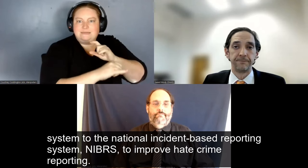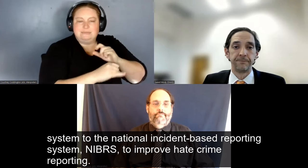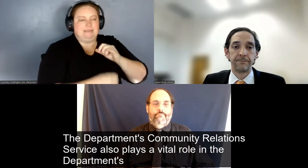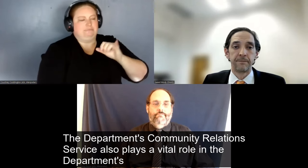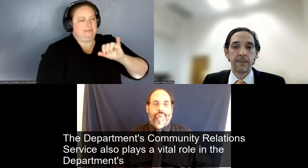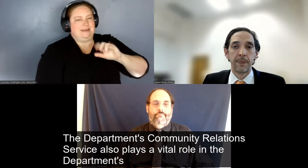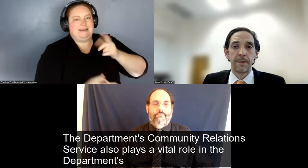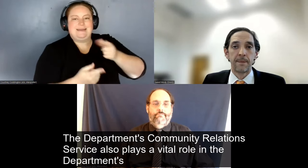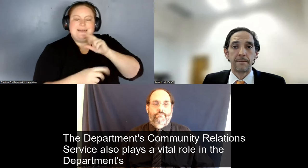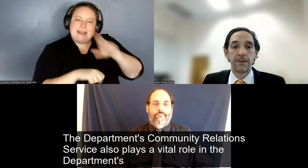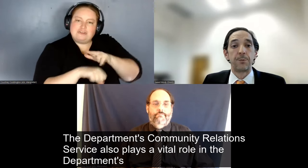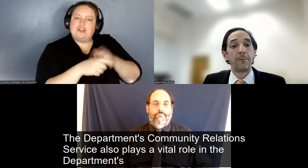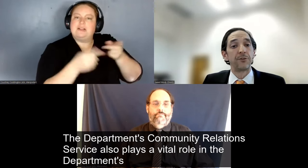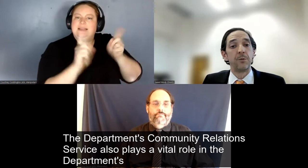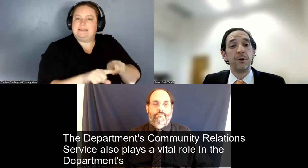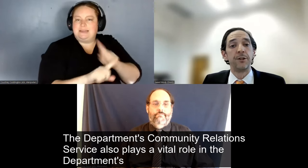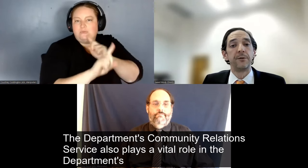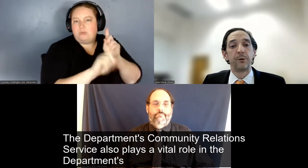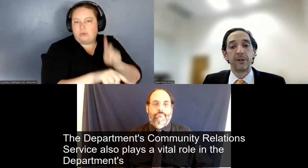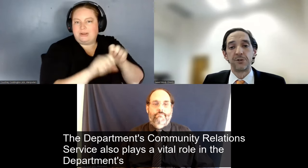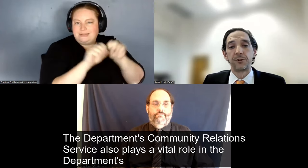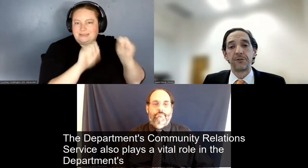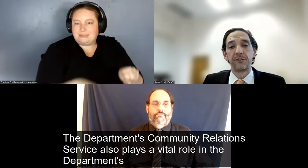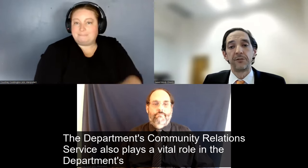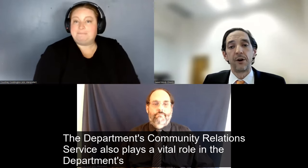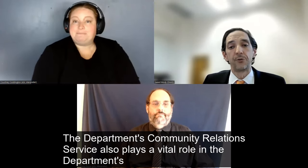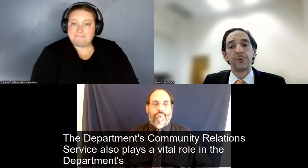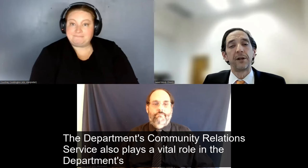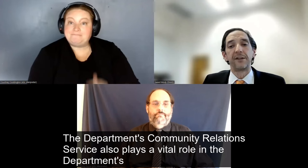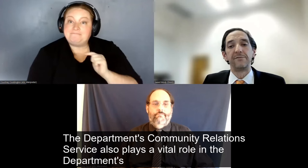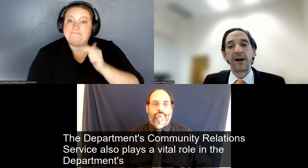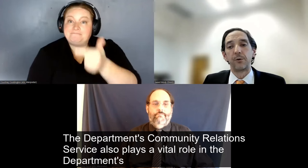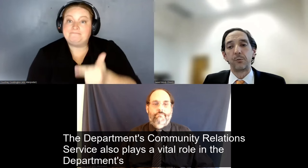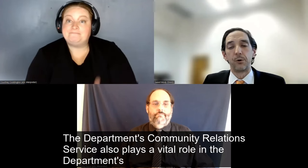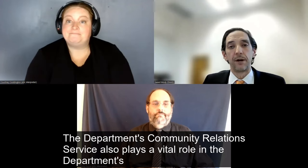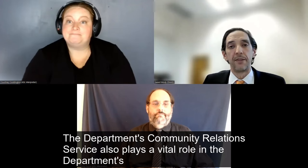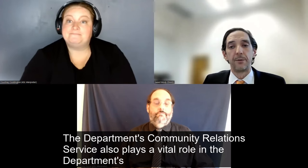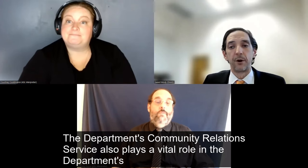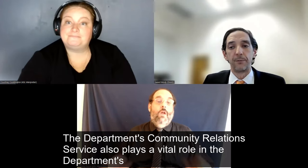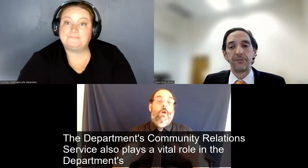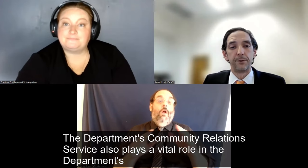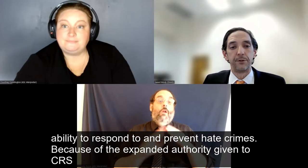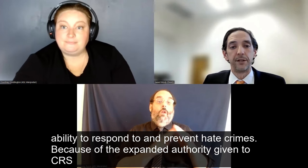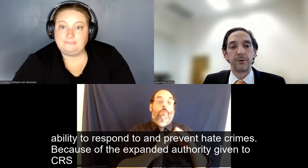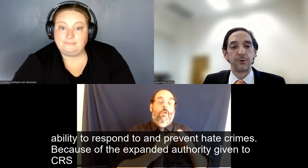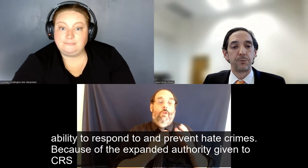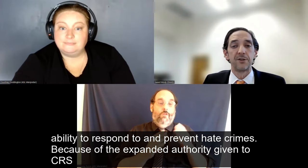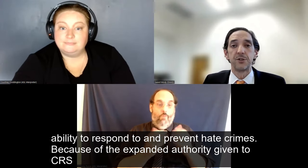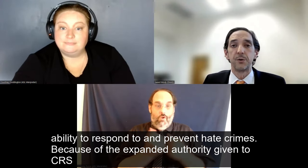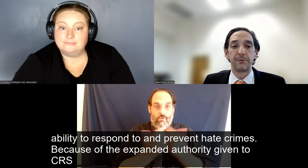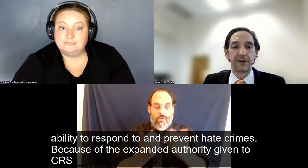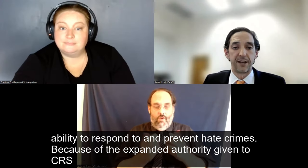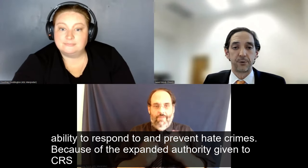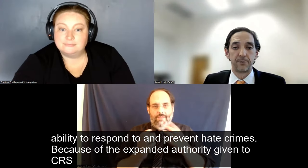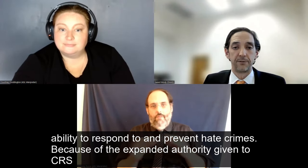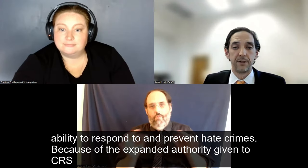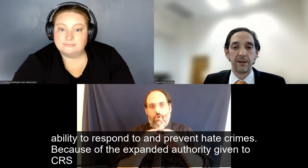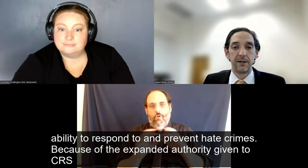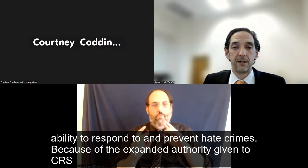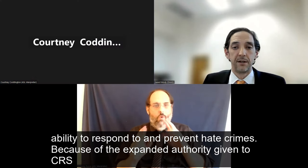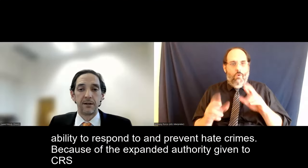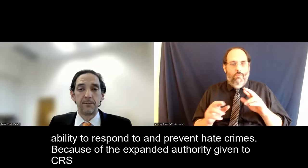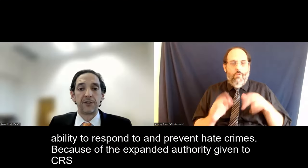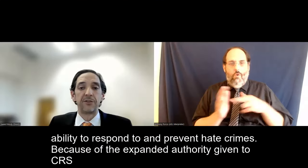reporting. The department's community relations services also plays a vital role in the department's ability to respond to and prevent hate